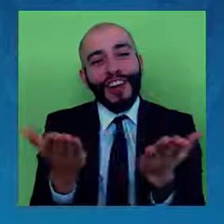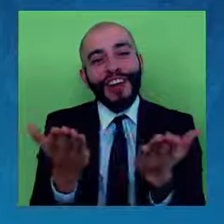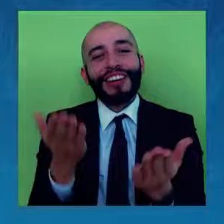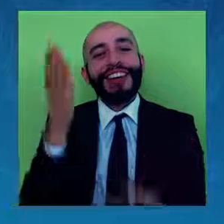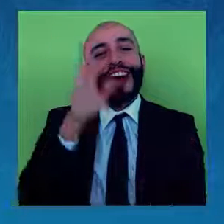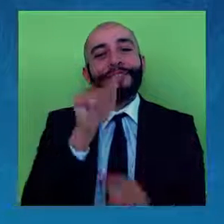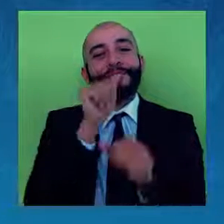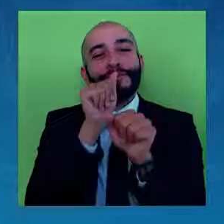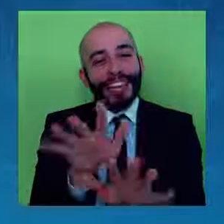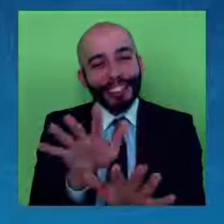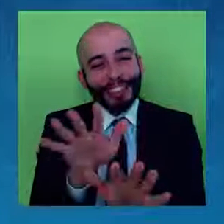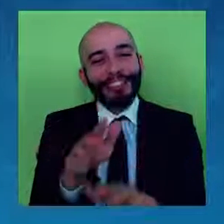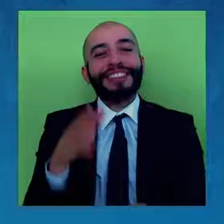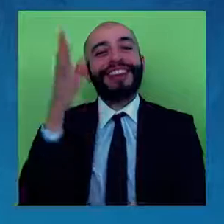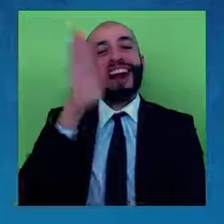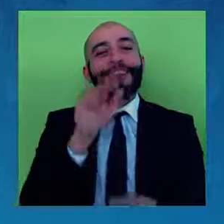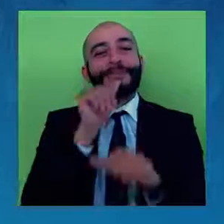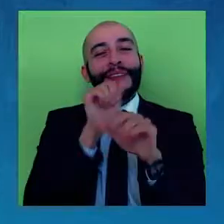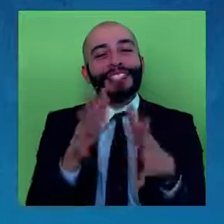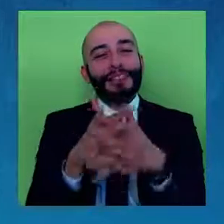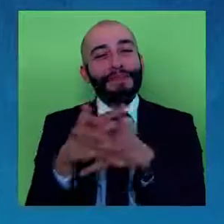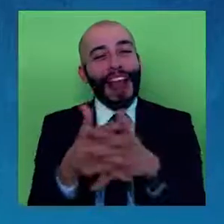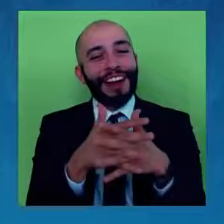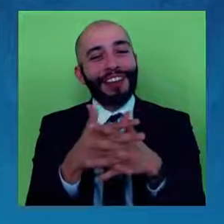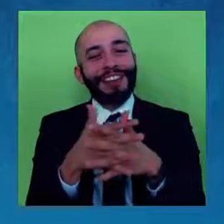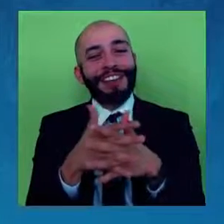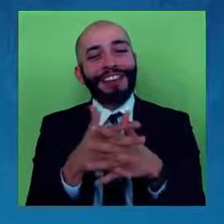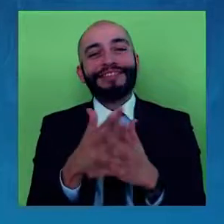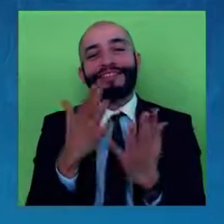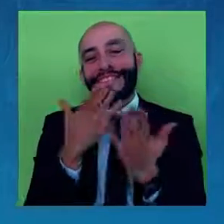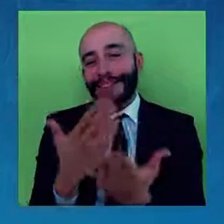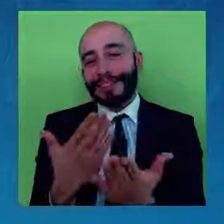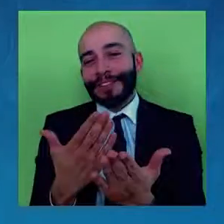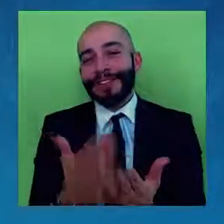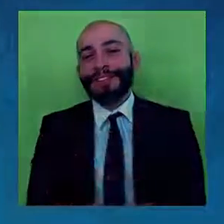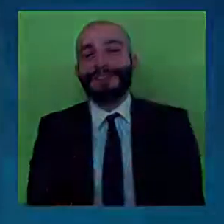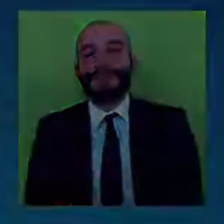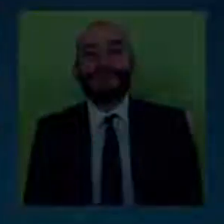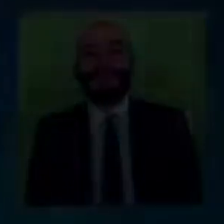America. Thank you. Vice President Harris, why is Jay Powell the right type to lead the Fed?